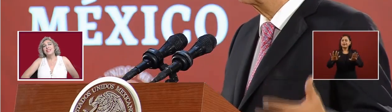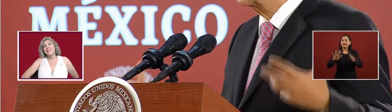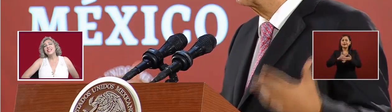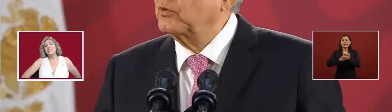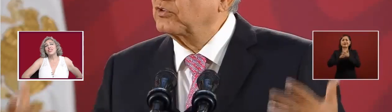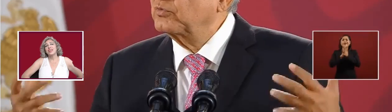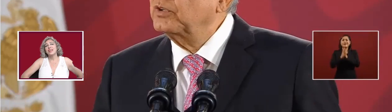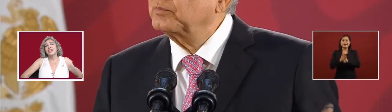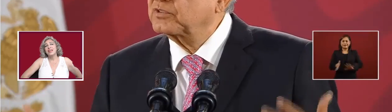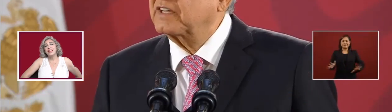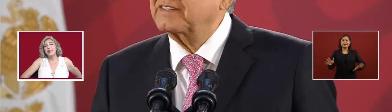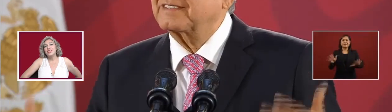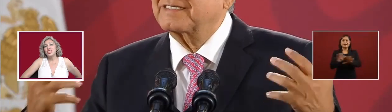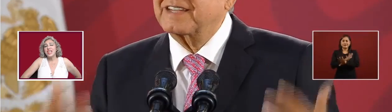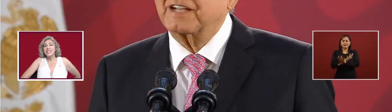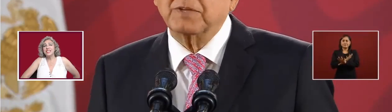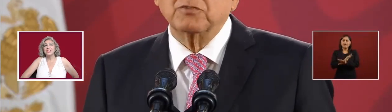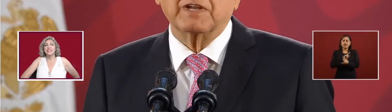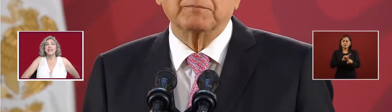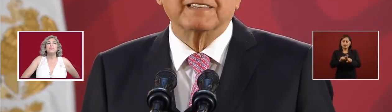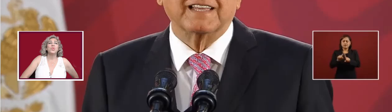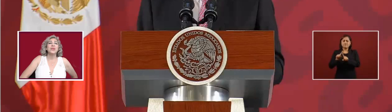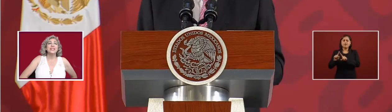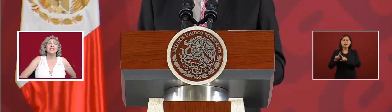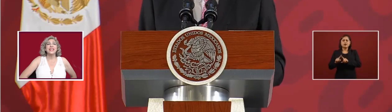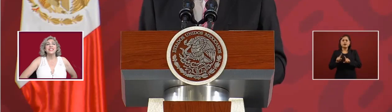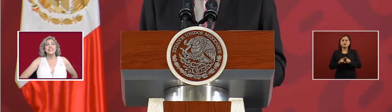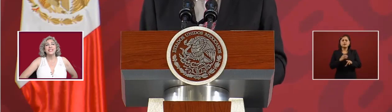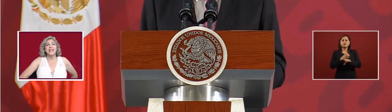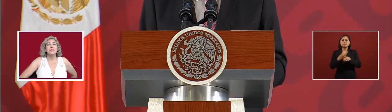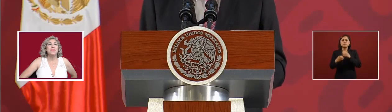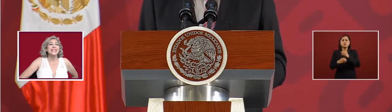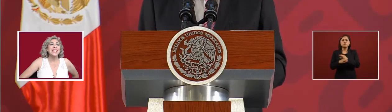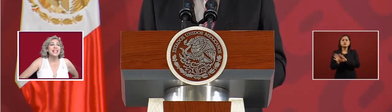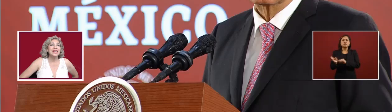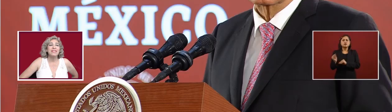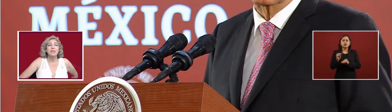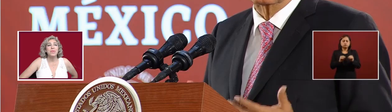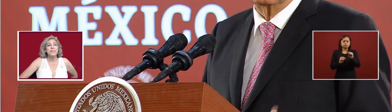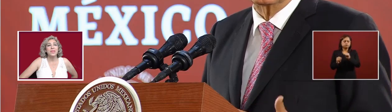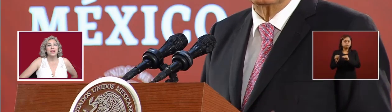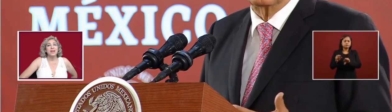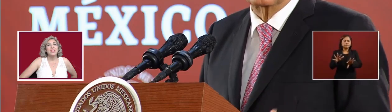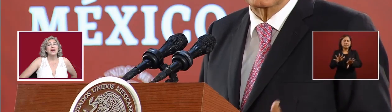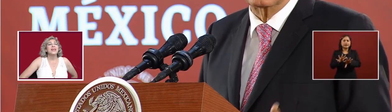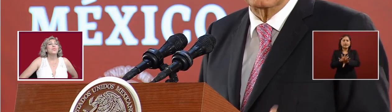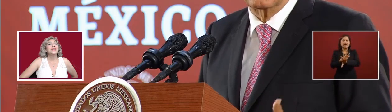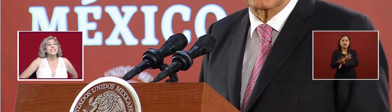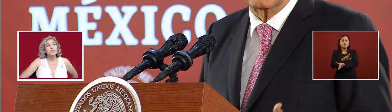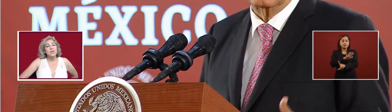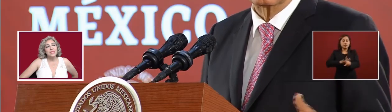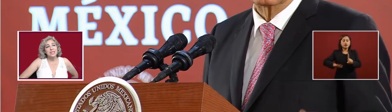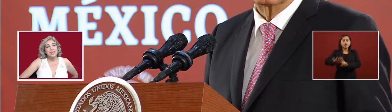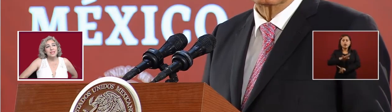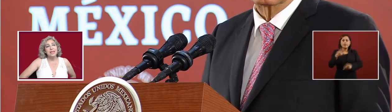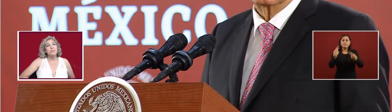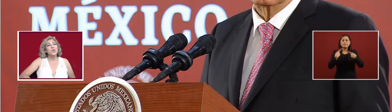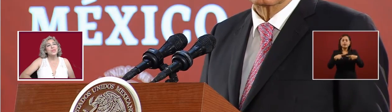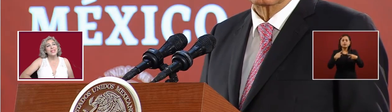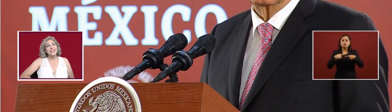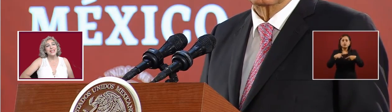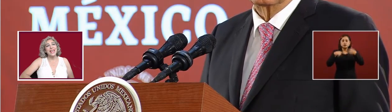things are changes important changes and the mentality of the people which is the most